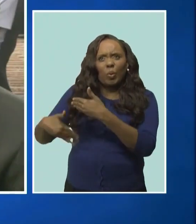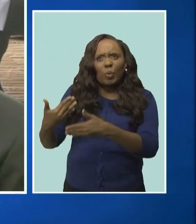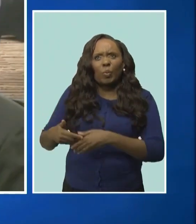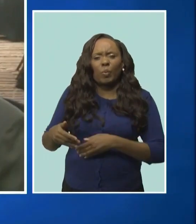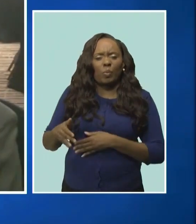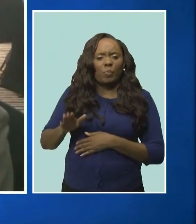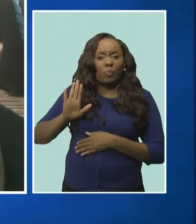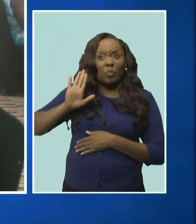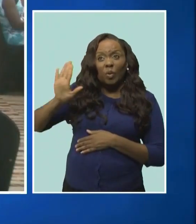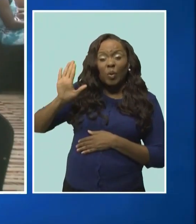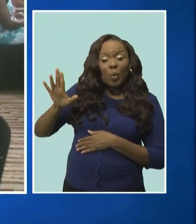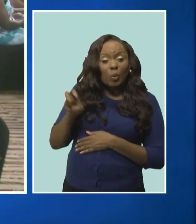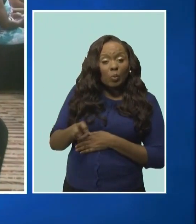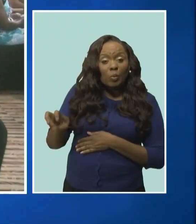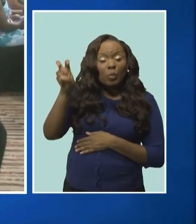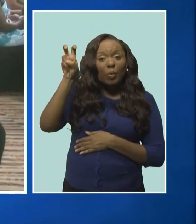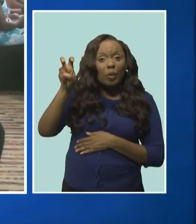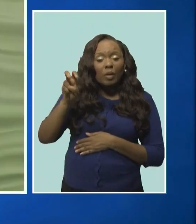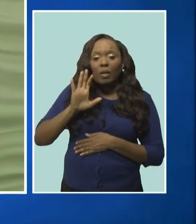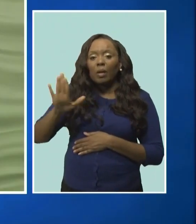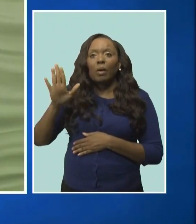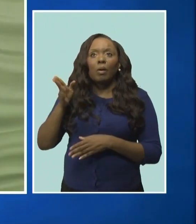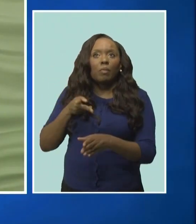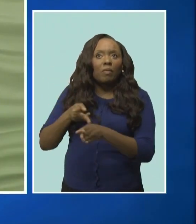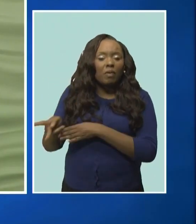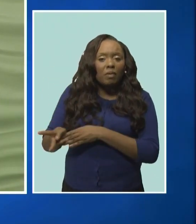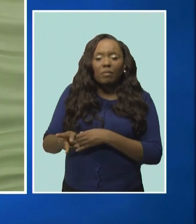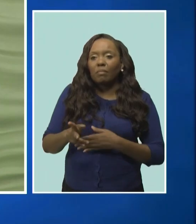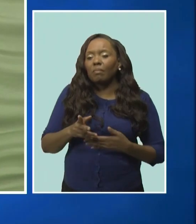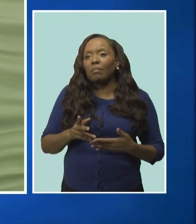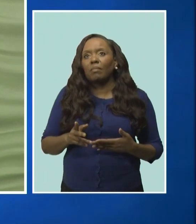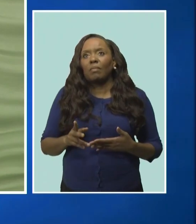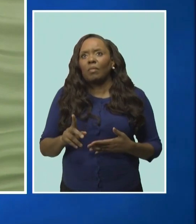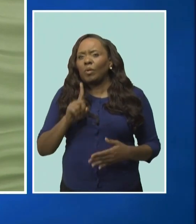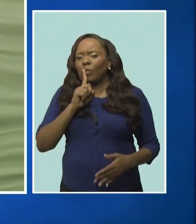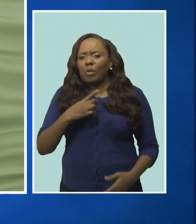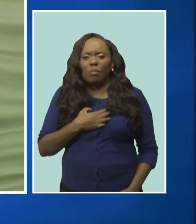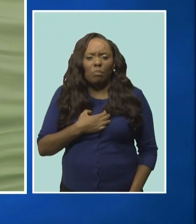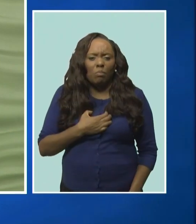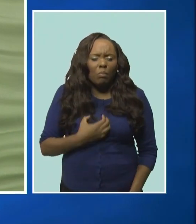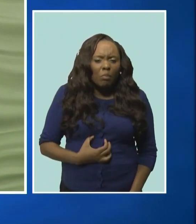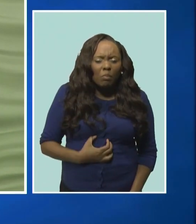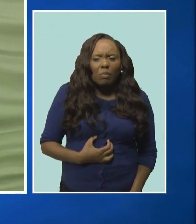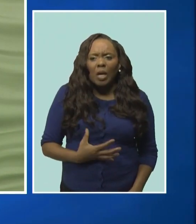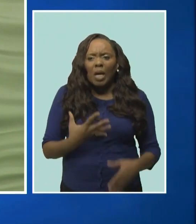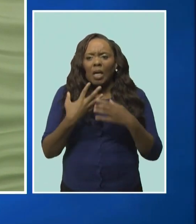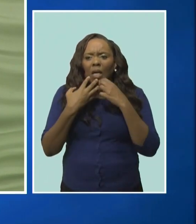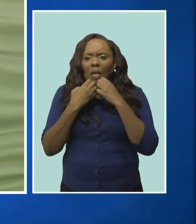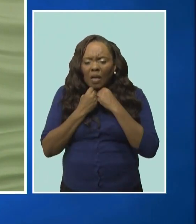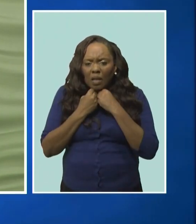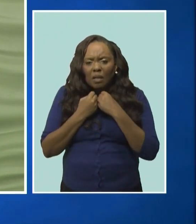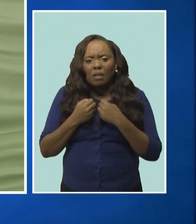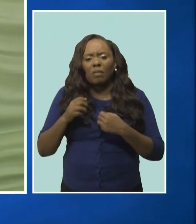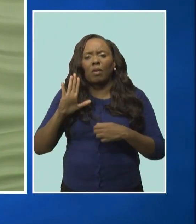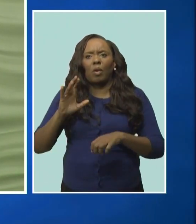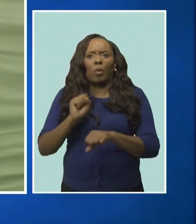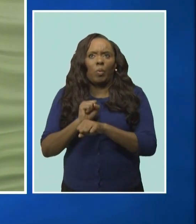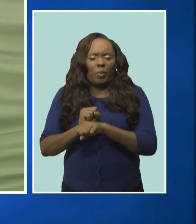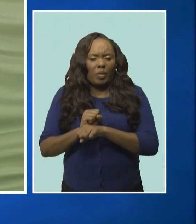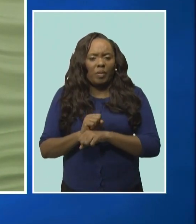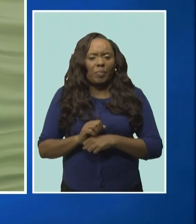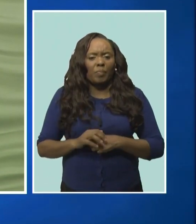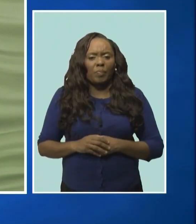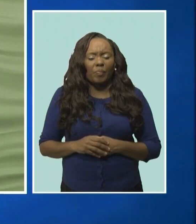has always been marked by the passion and the love for what you do. I have